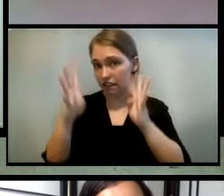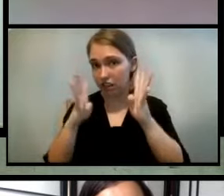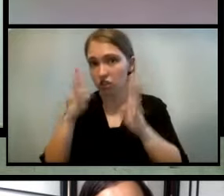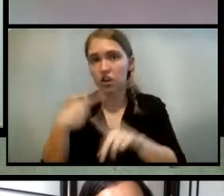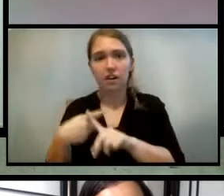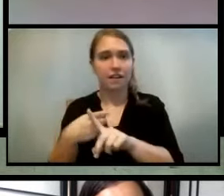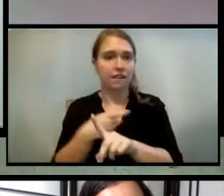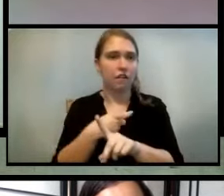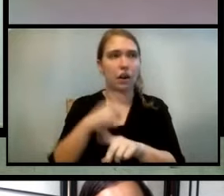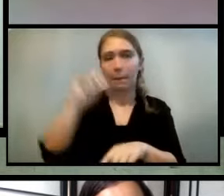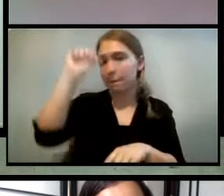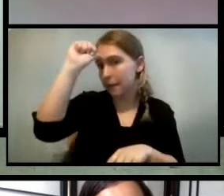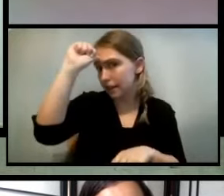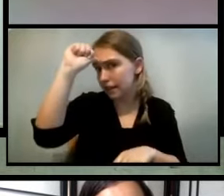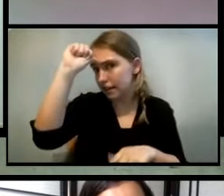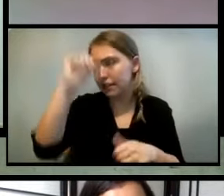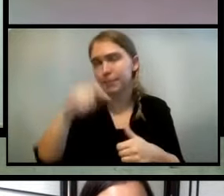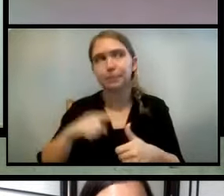India